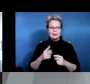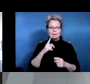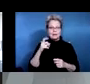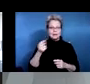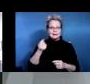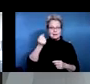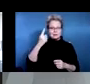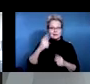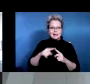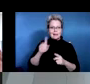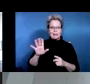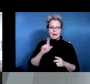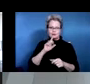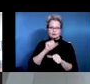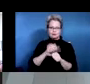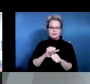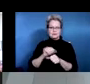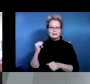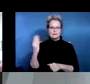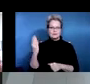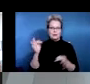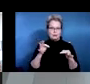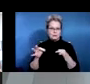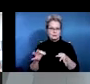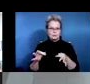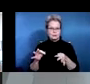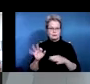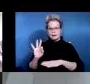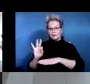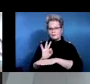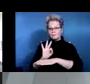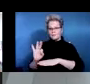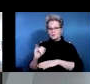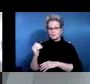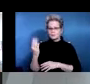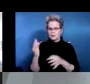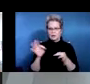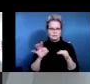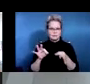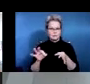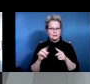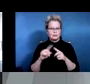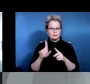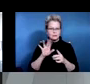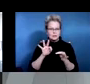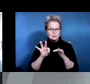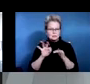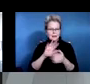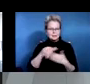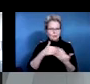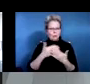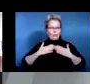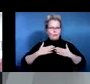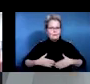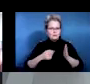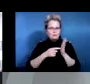job description. So I had not only just the job description, but the functional job description, which explains all of the physical requirements of